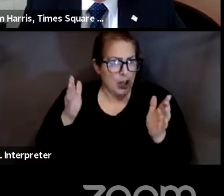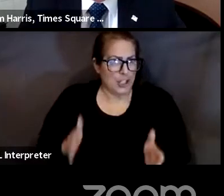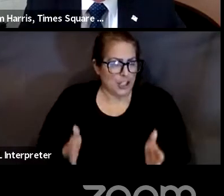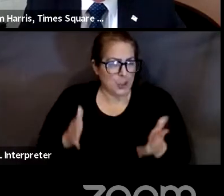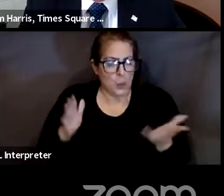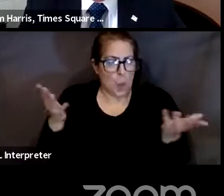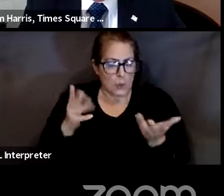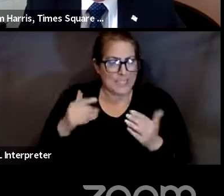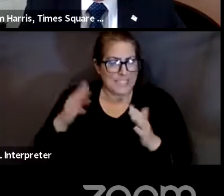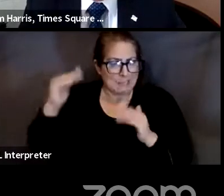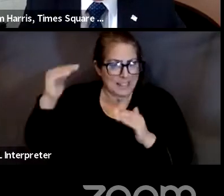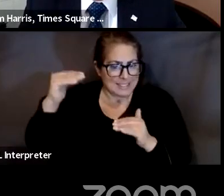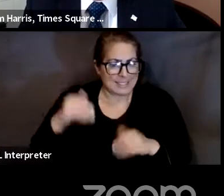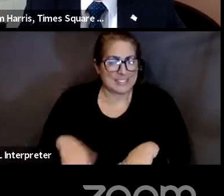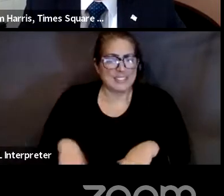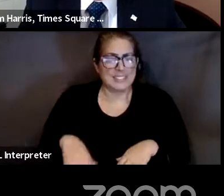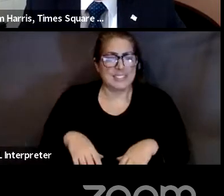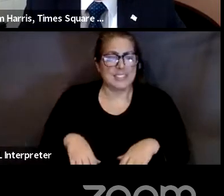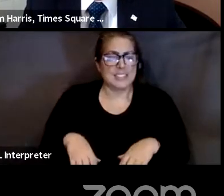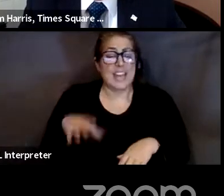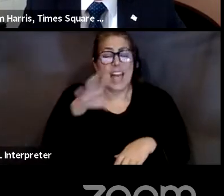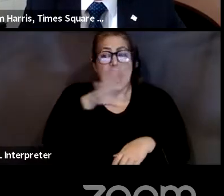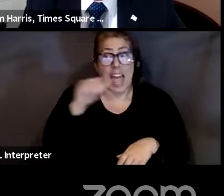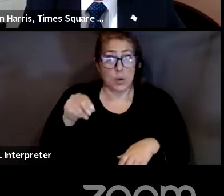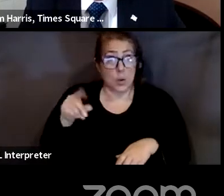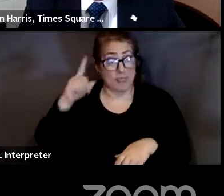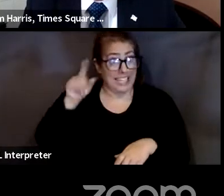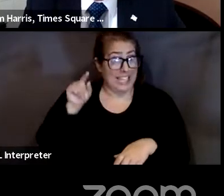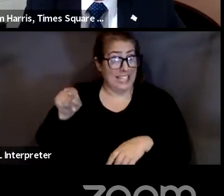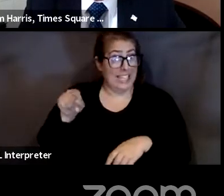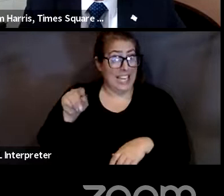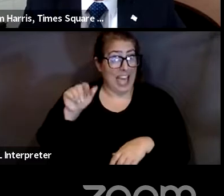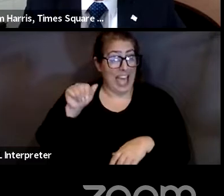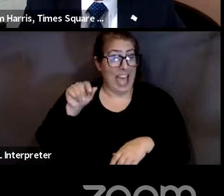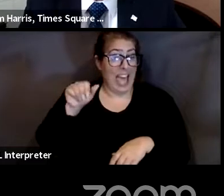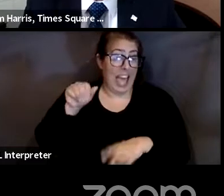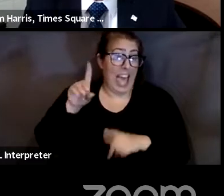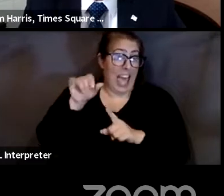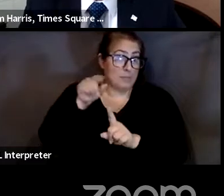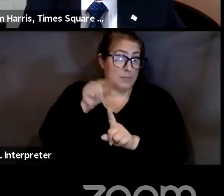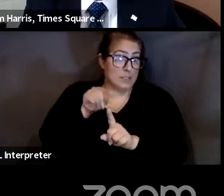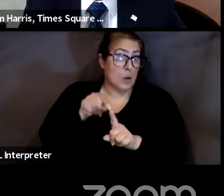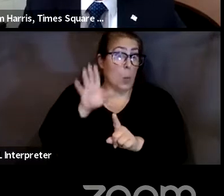do you think he can really deliver on some of the policy things that he's talked about?